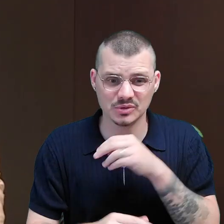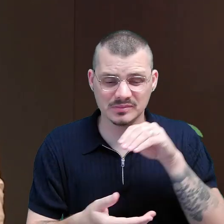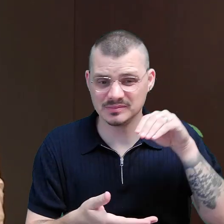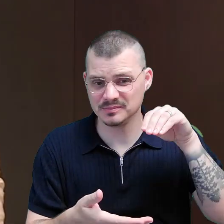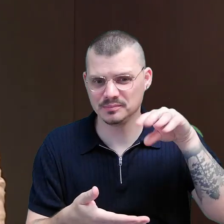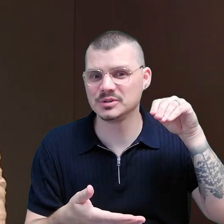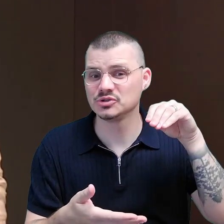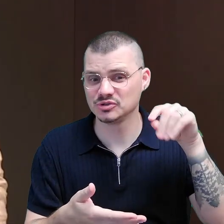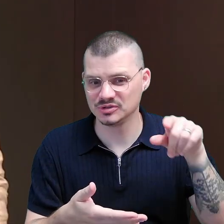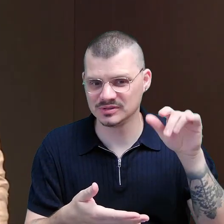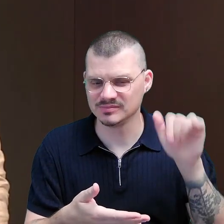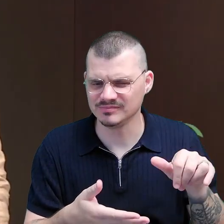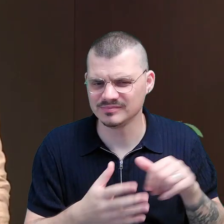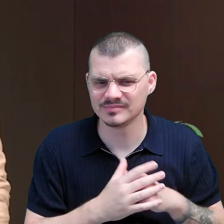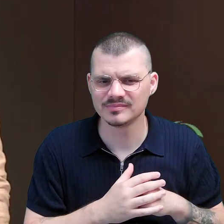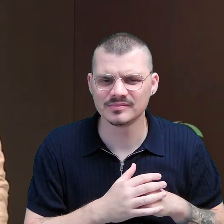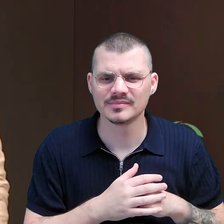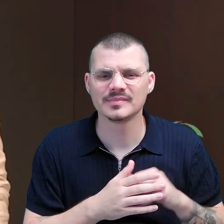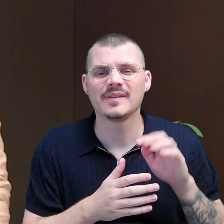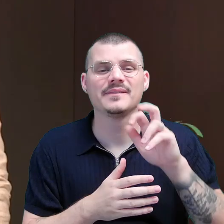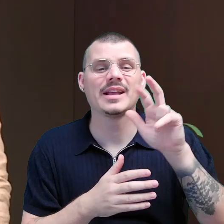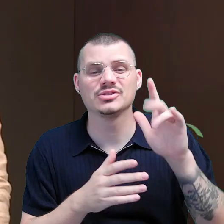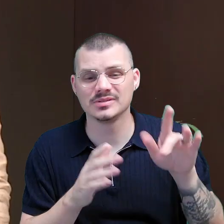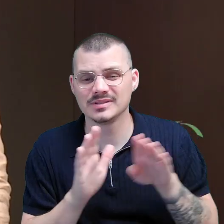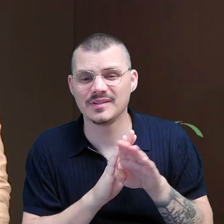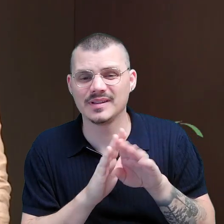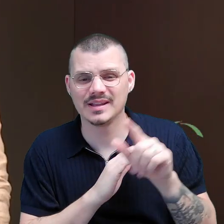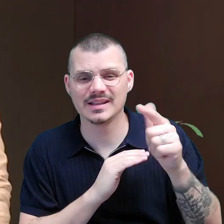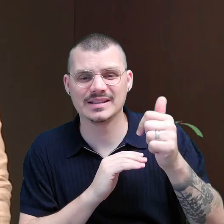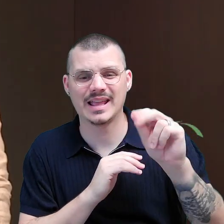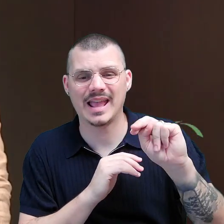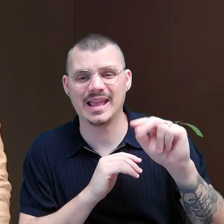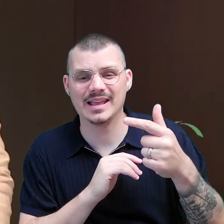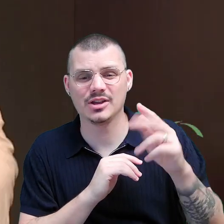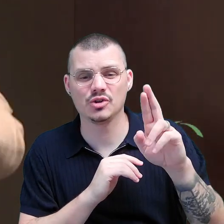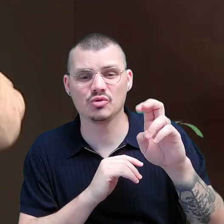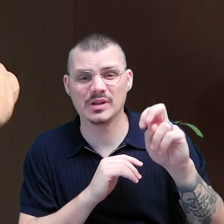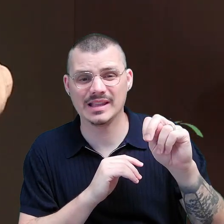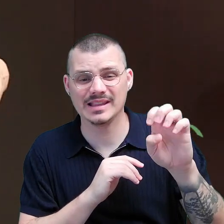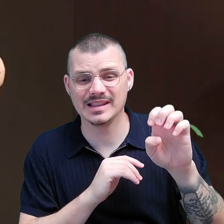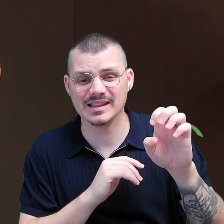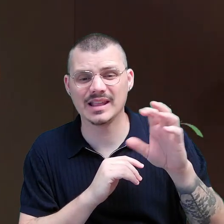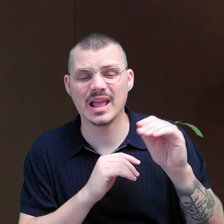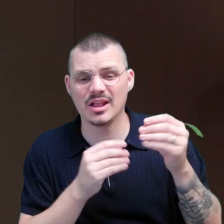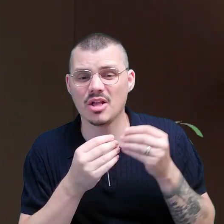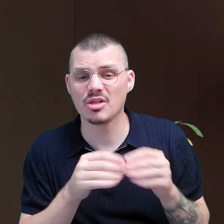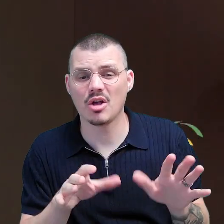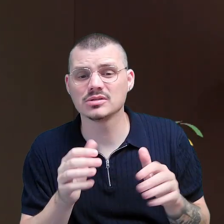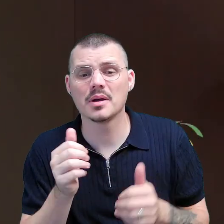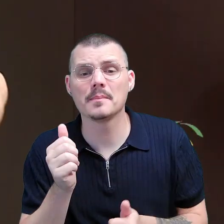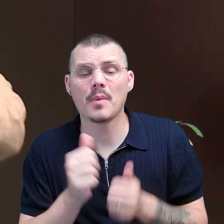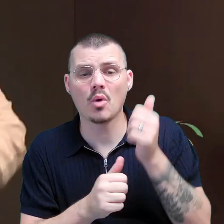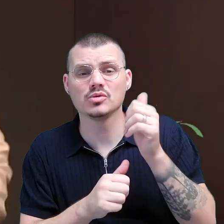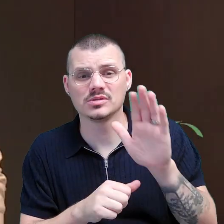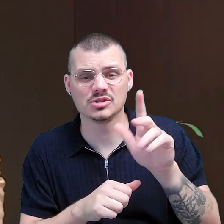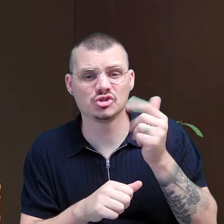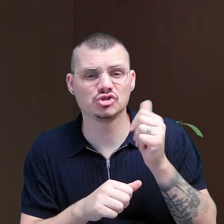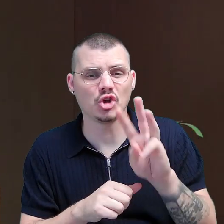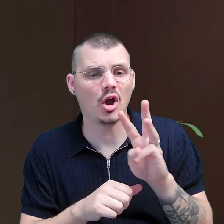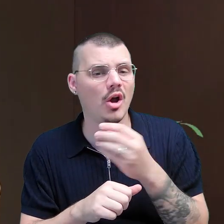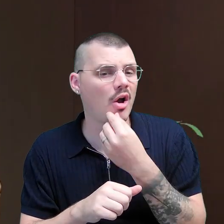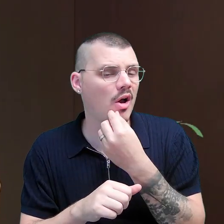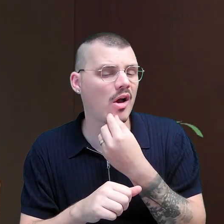was taken. He eventually developed gangrene and lost most of his lower